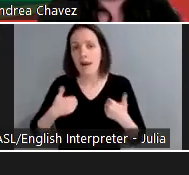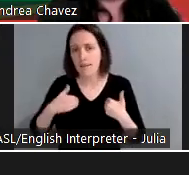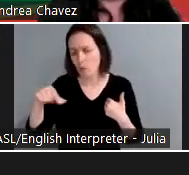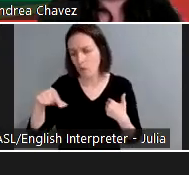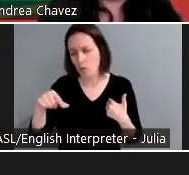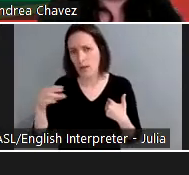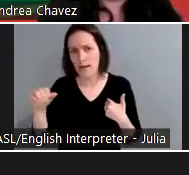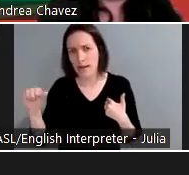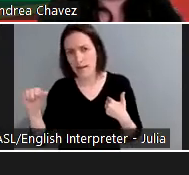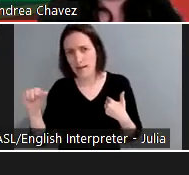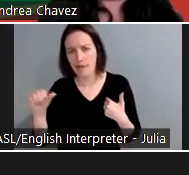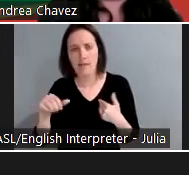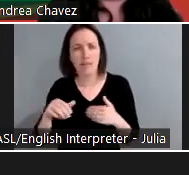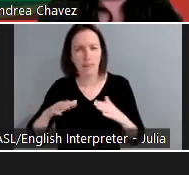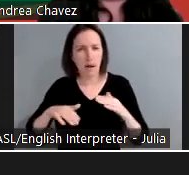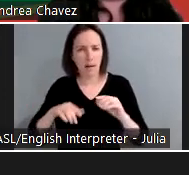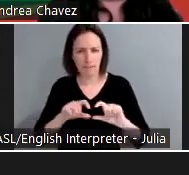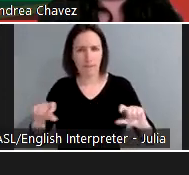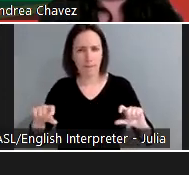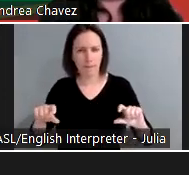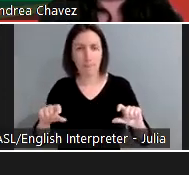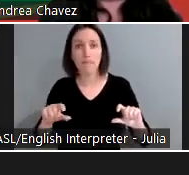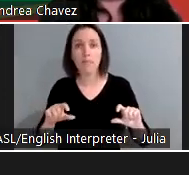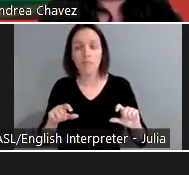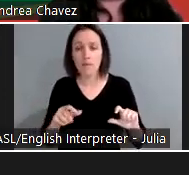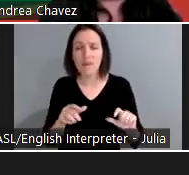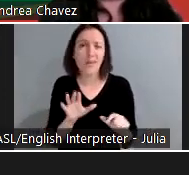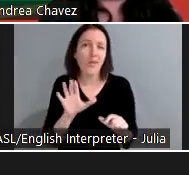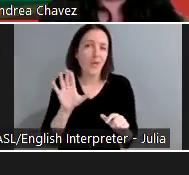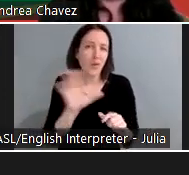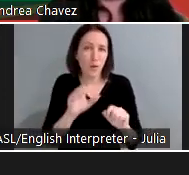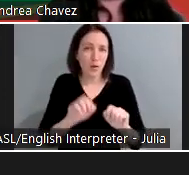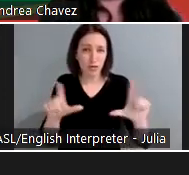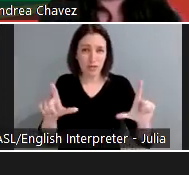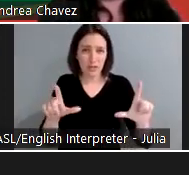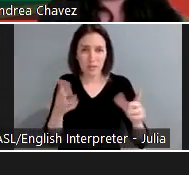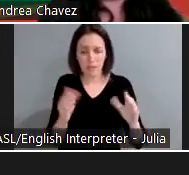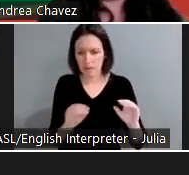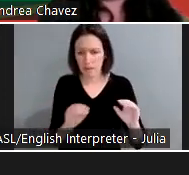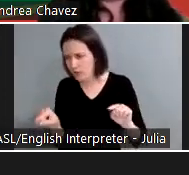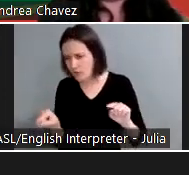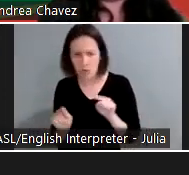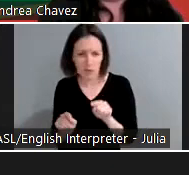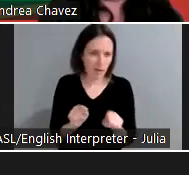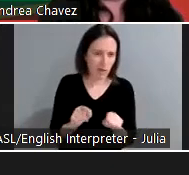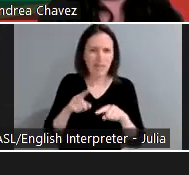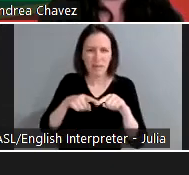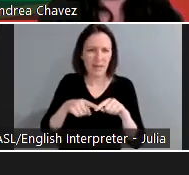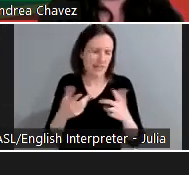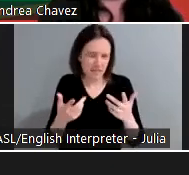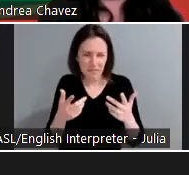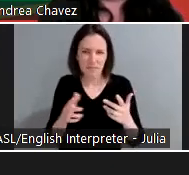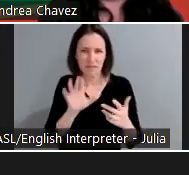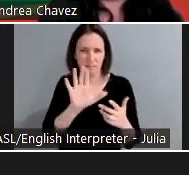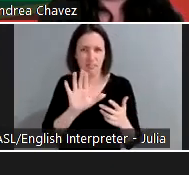screen. Exactly where it is located may be a little different on your screen than what the image you see on this slide, but please look